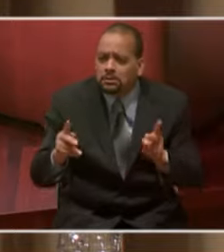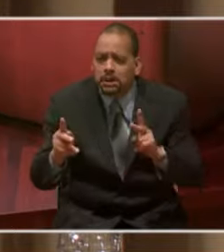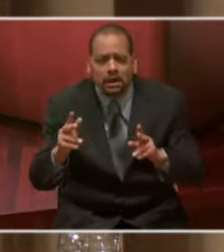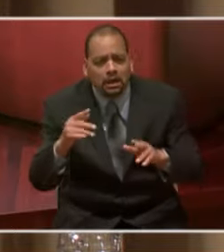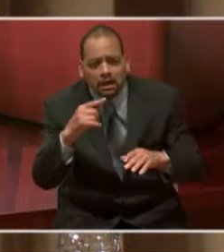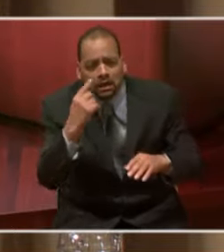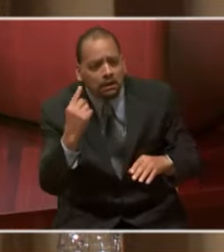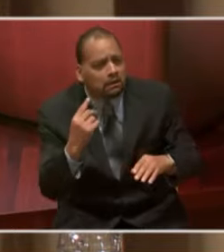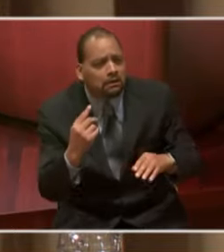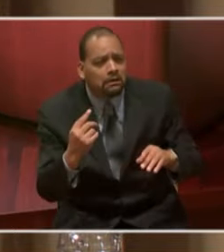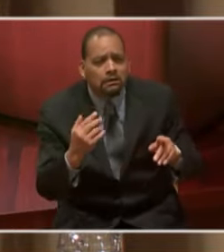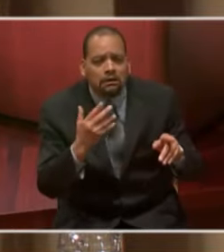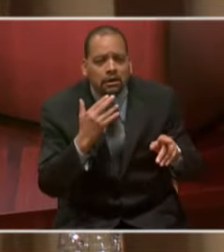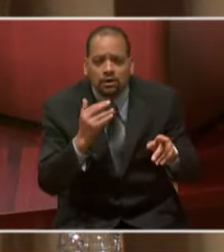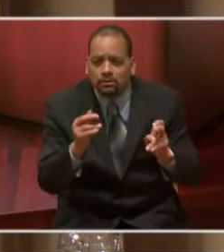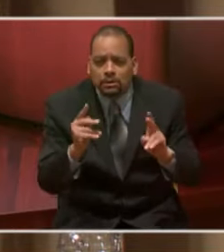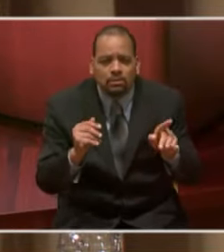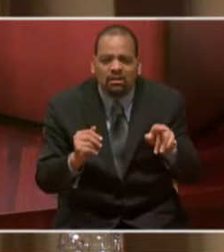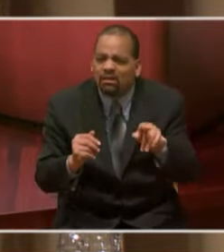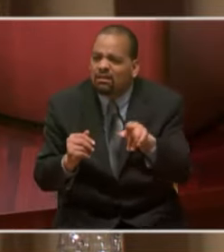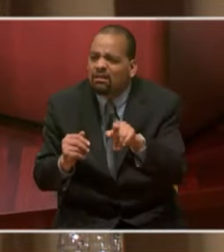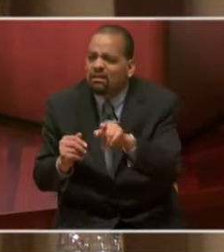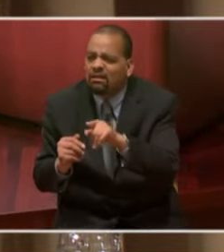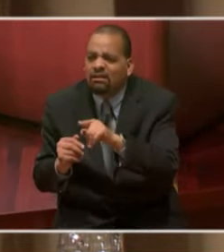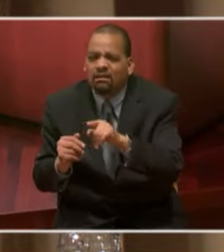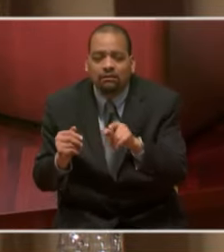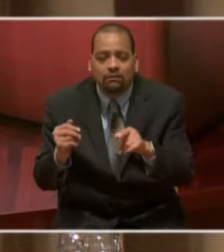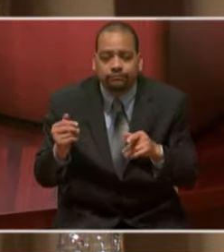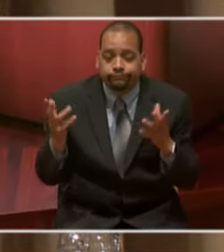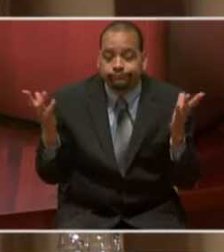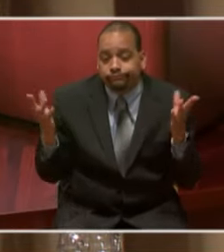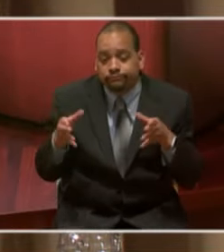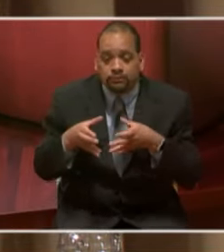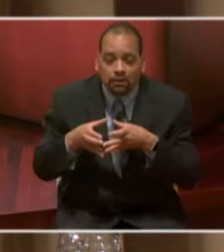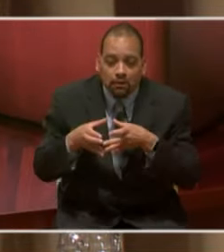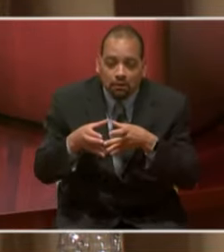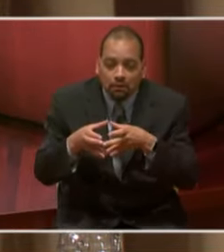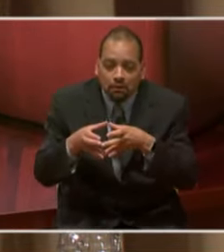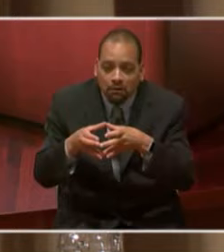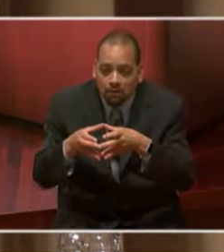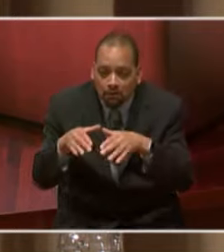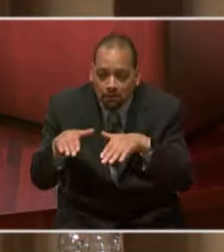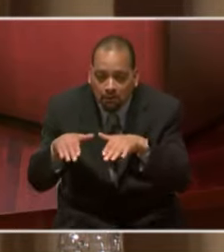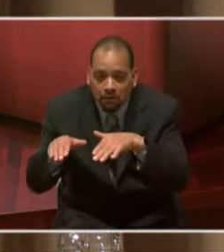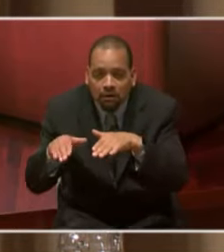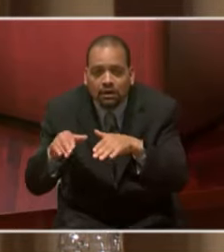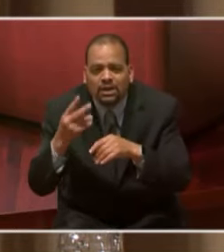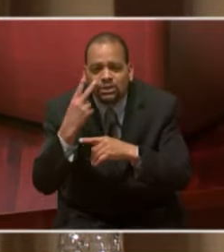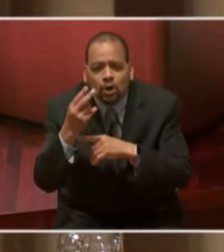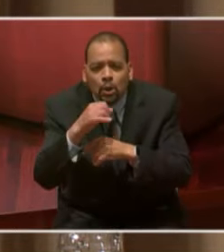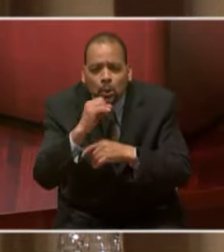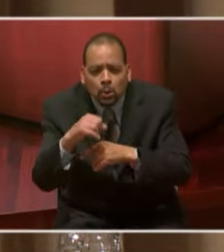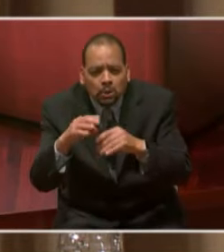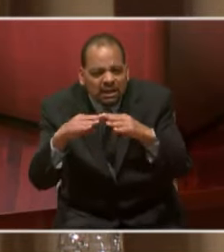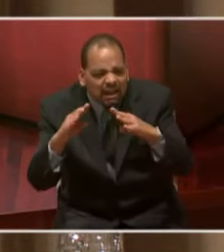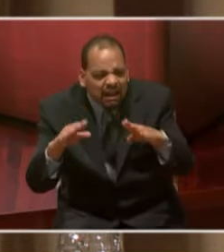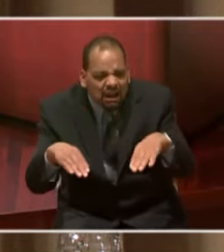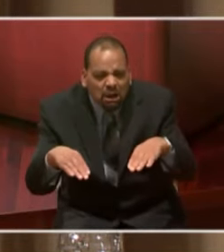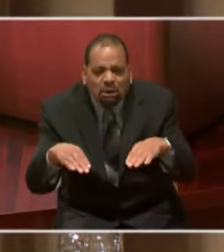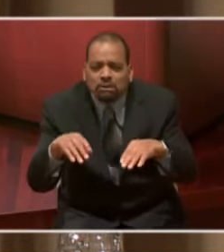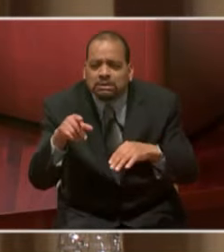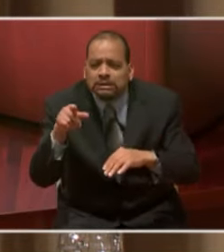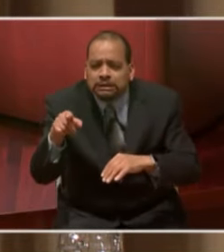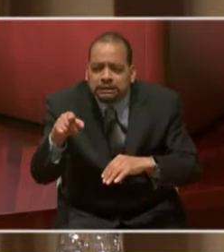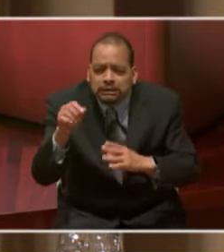two young men that had been arrested, they were released from jail, they joined us. One young lady, who was a student at Peabody College